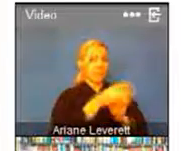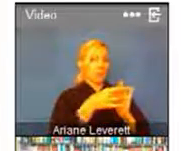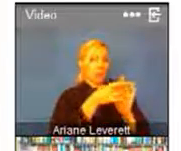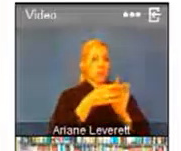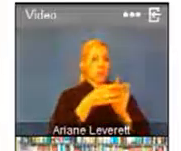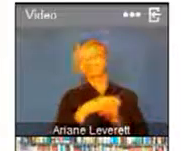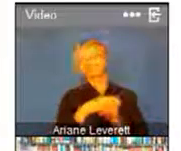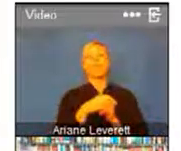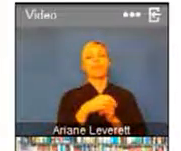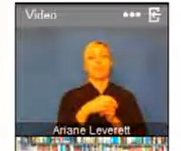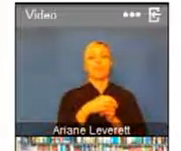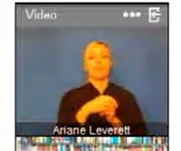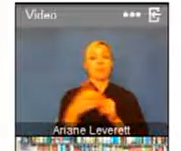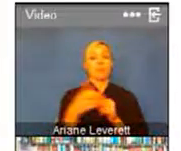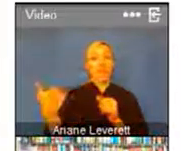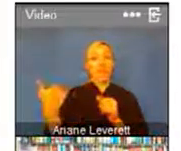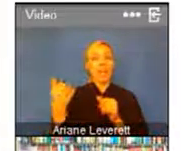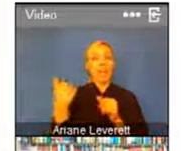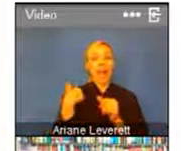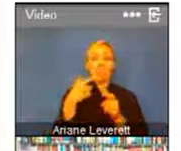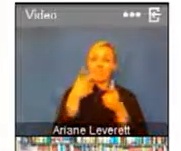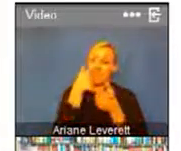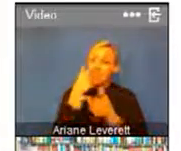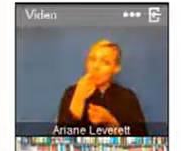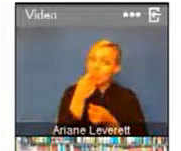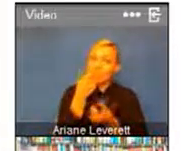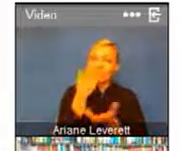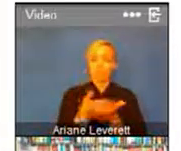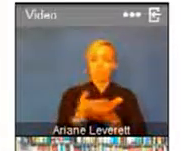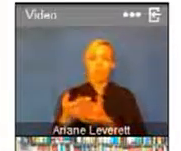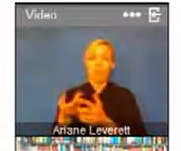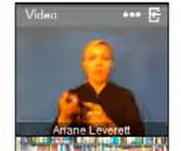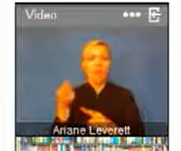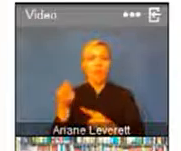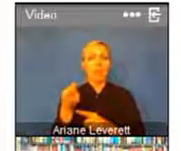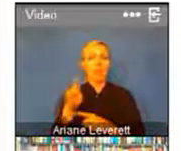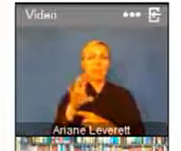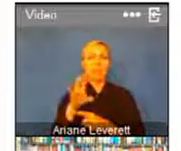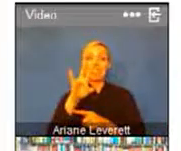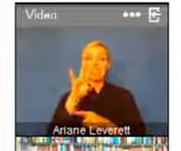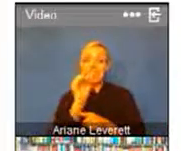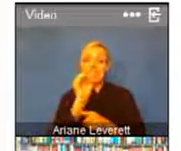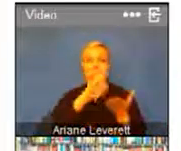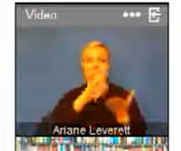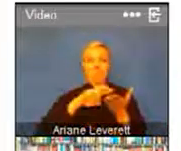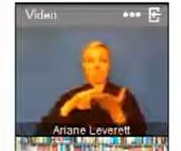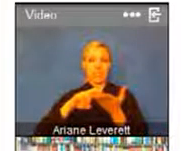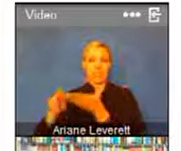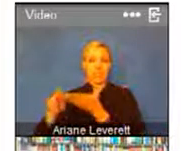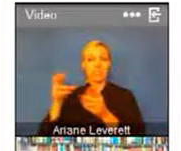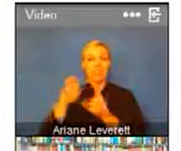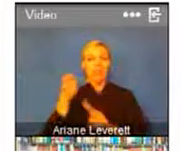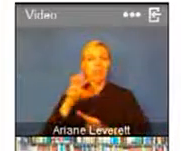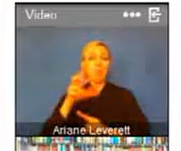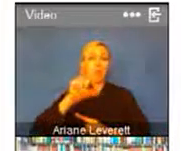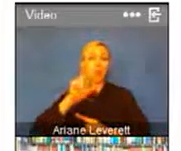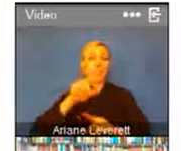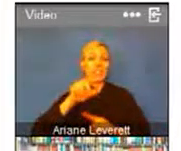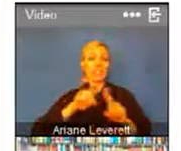preschool. So Canero and Heckman proved that early childhood education compared to